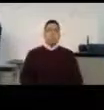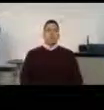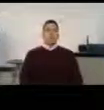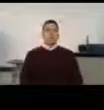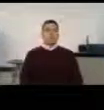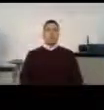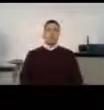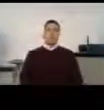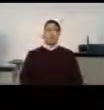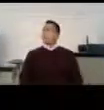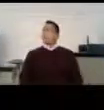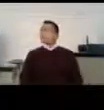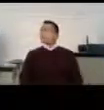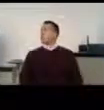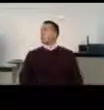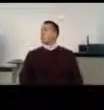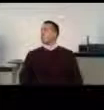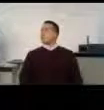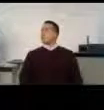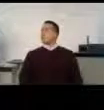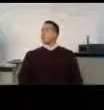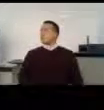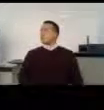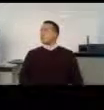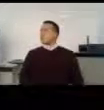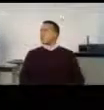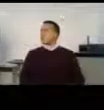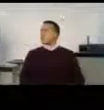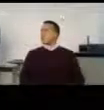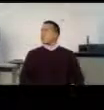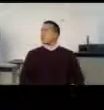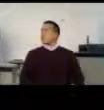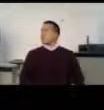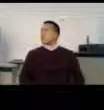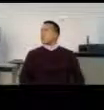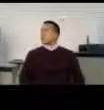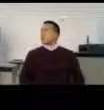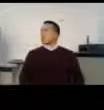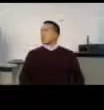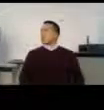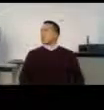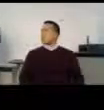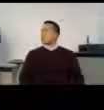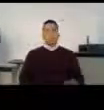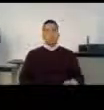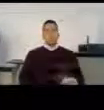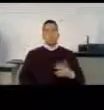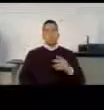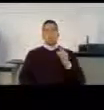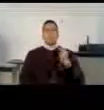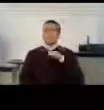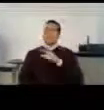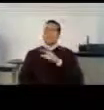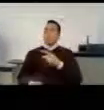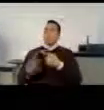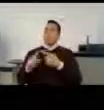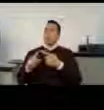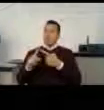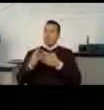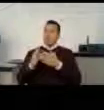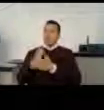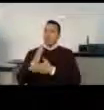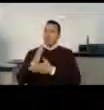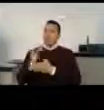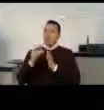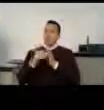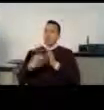Is it So on? I want to make sure that can the person who asked the question? It's actually two questions at Yeah, I want to time. make sure that I'm answering this So correctly. one is about finding out the